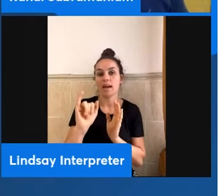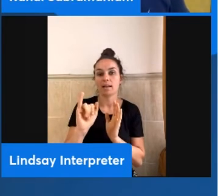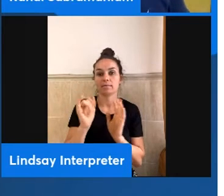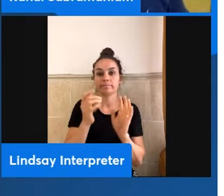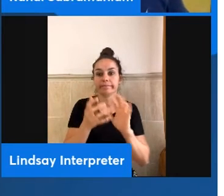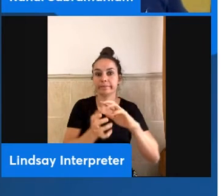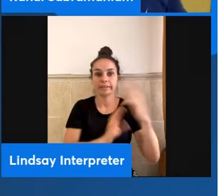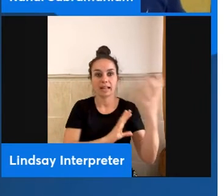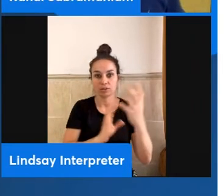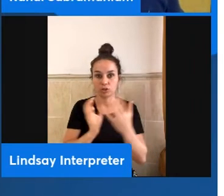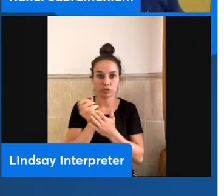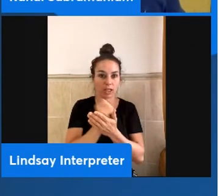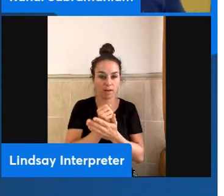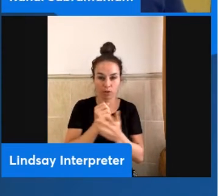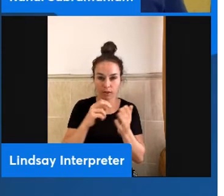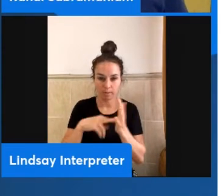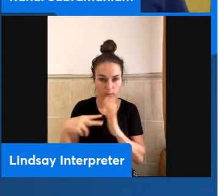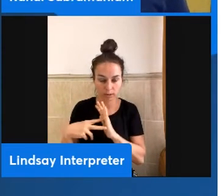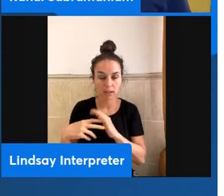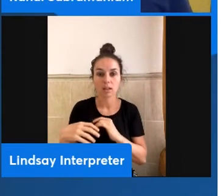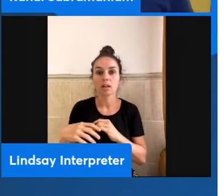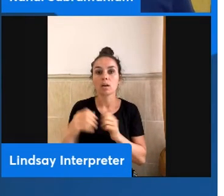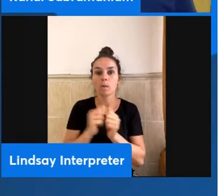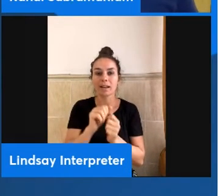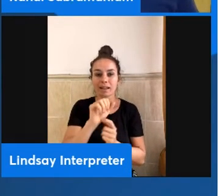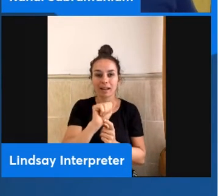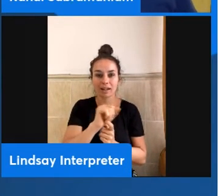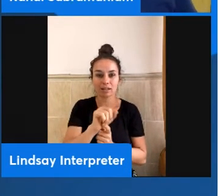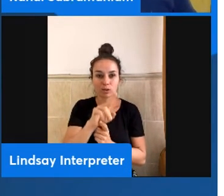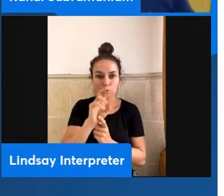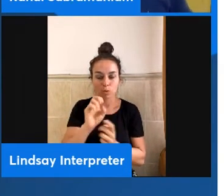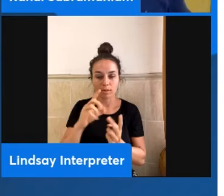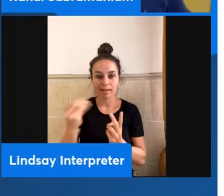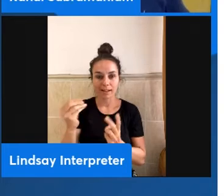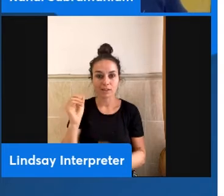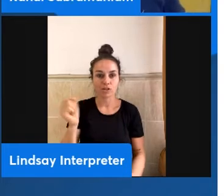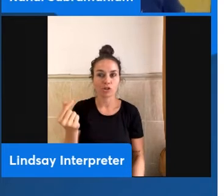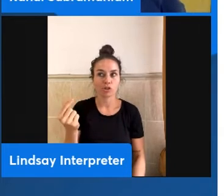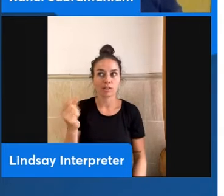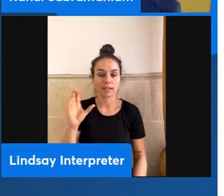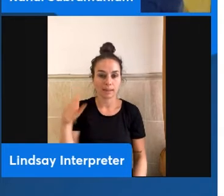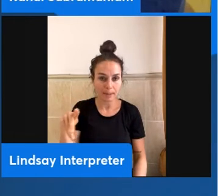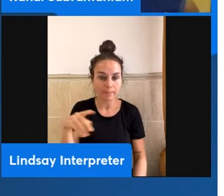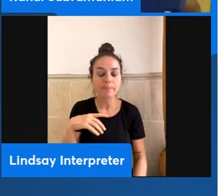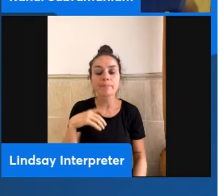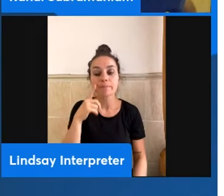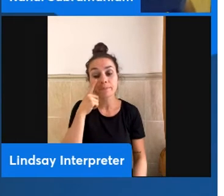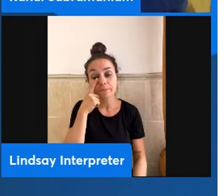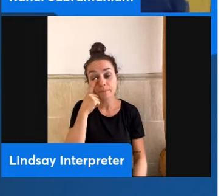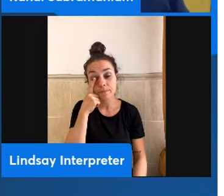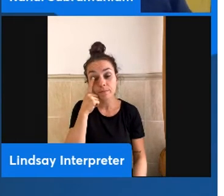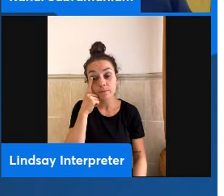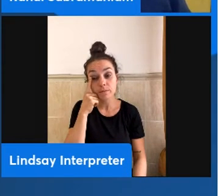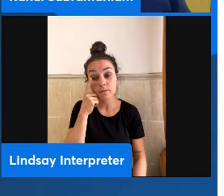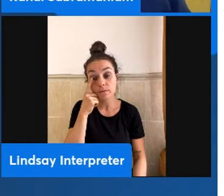on Azure as well as GCP. Now,